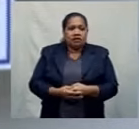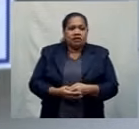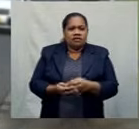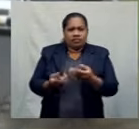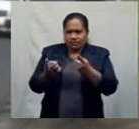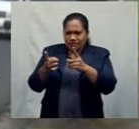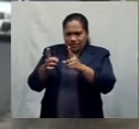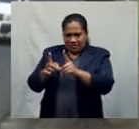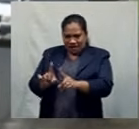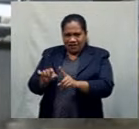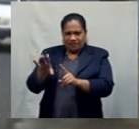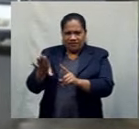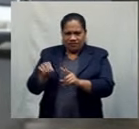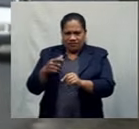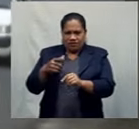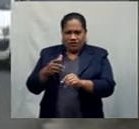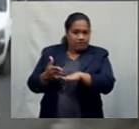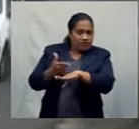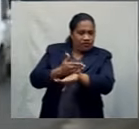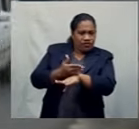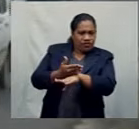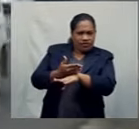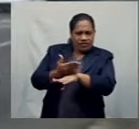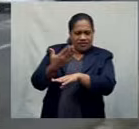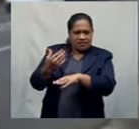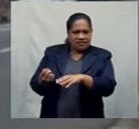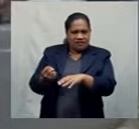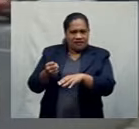had before they contracted COVID-19.